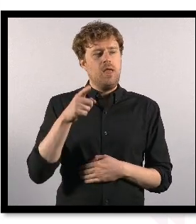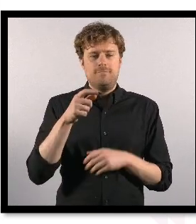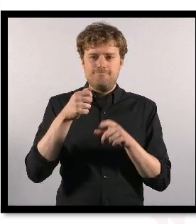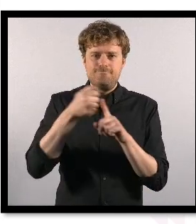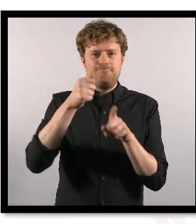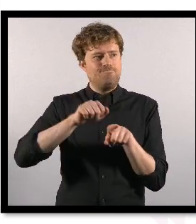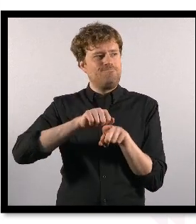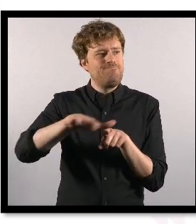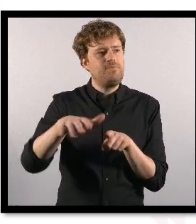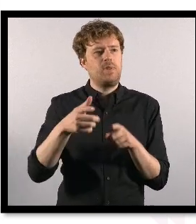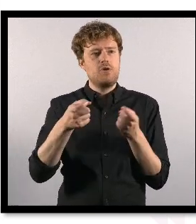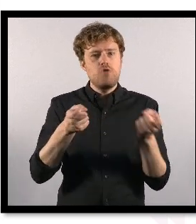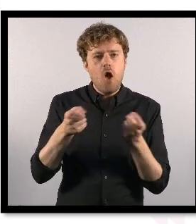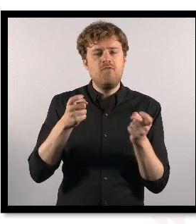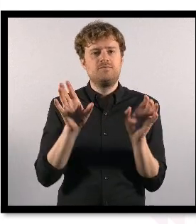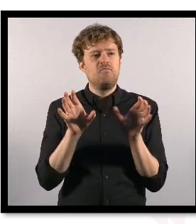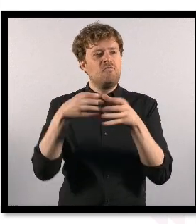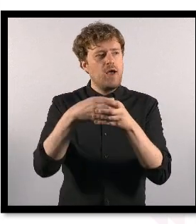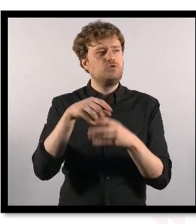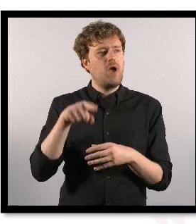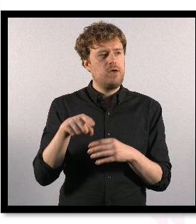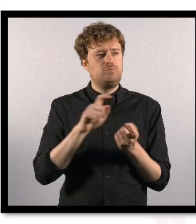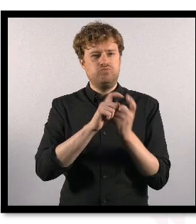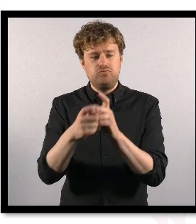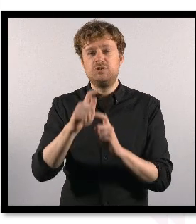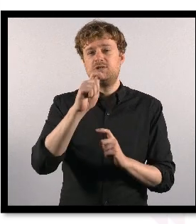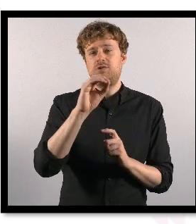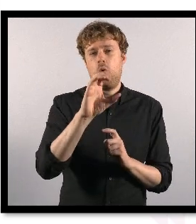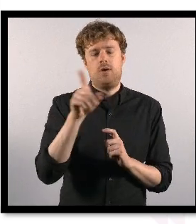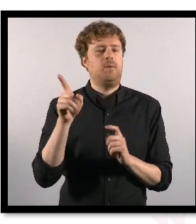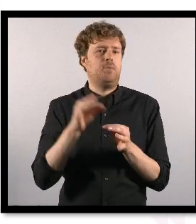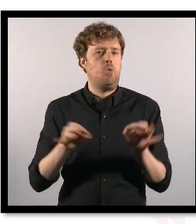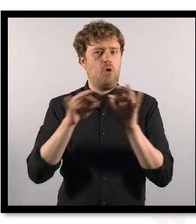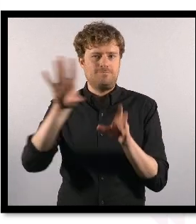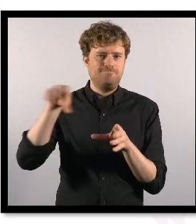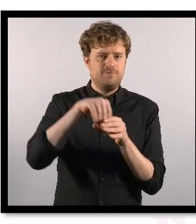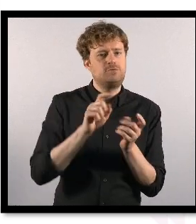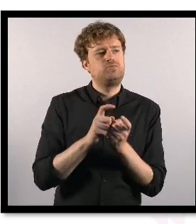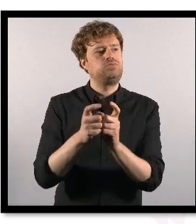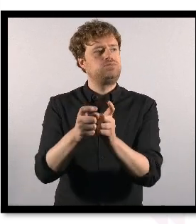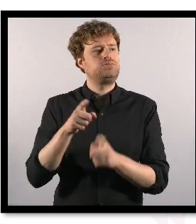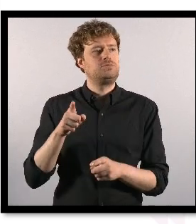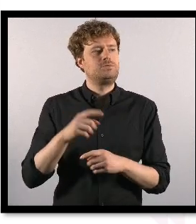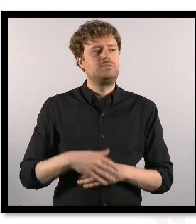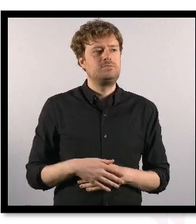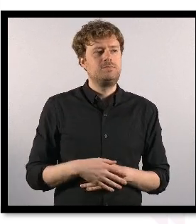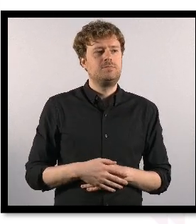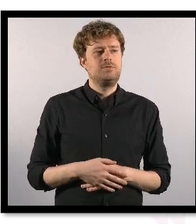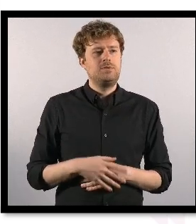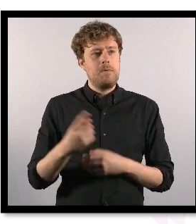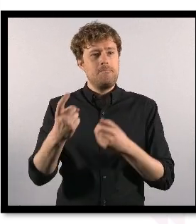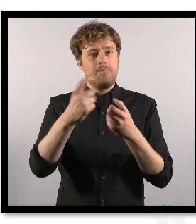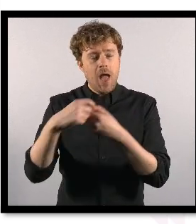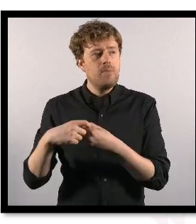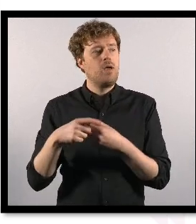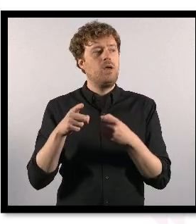helpful here, but not everything was easy. There were some challenges there as well. Some things, whether it's technical, organizational,